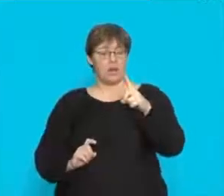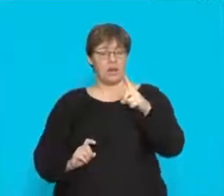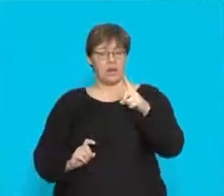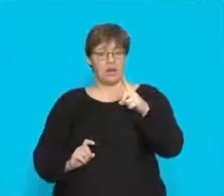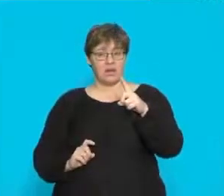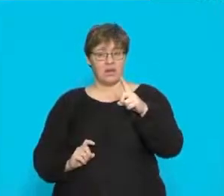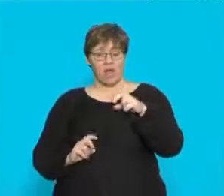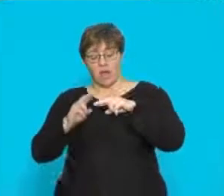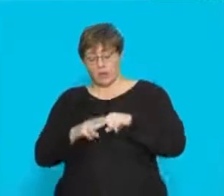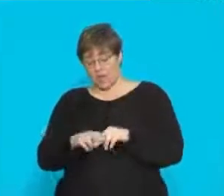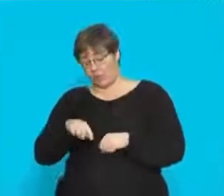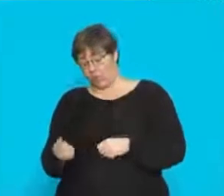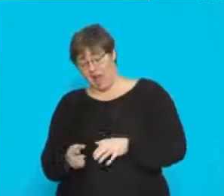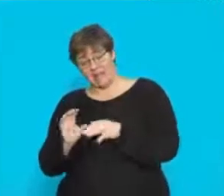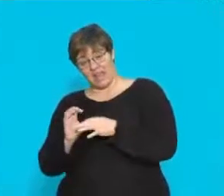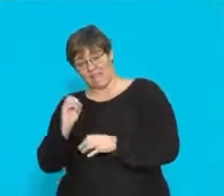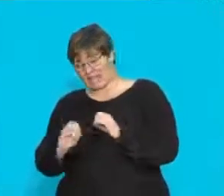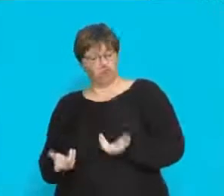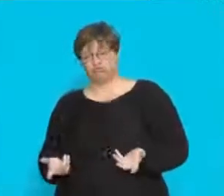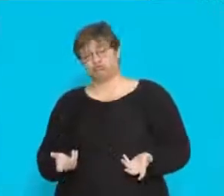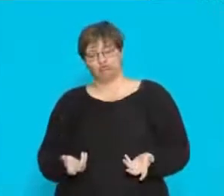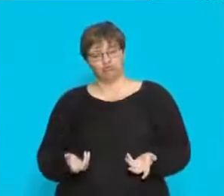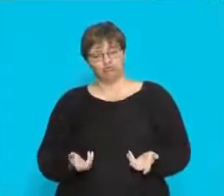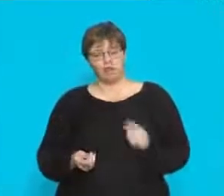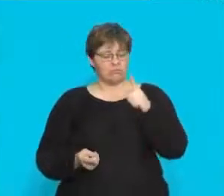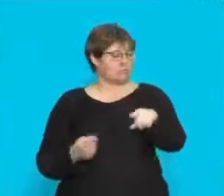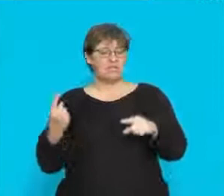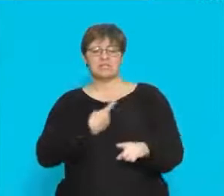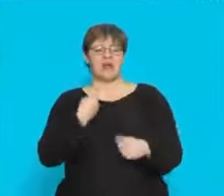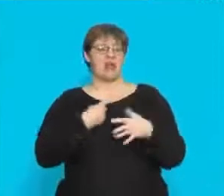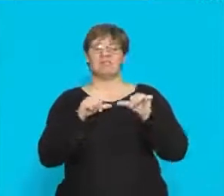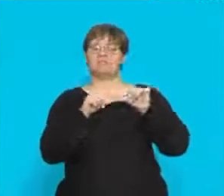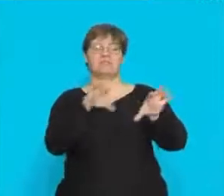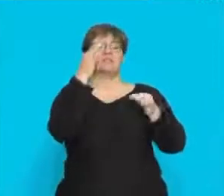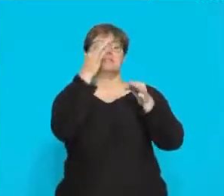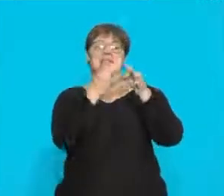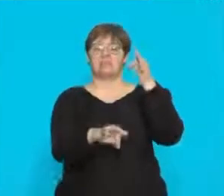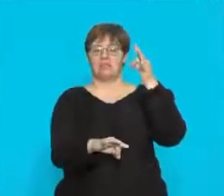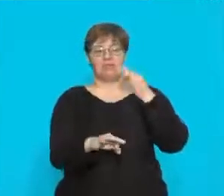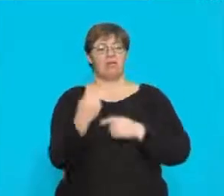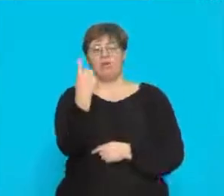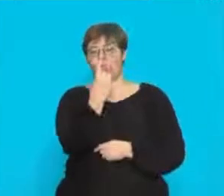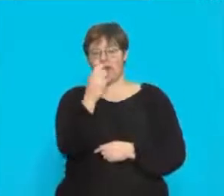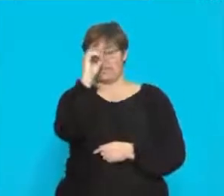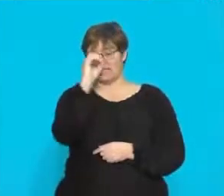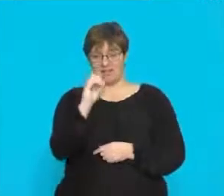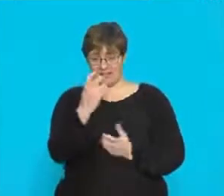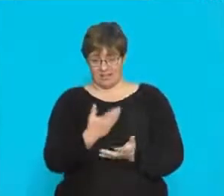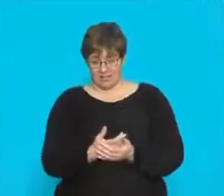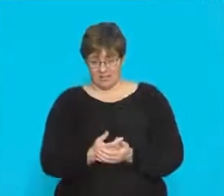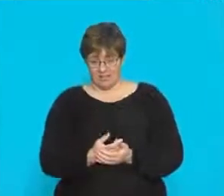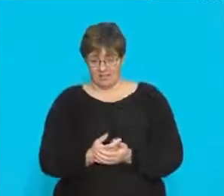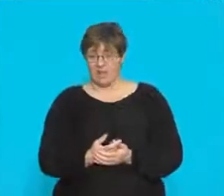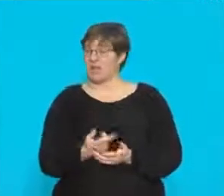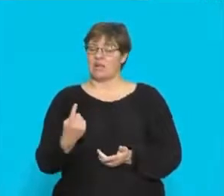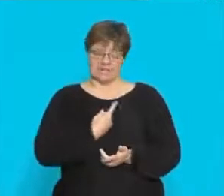not technically reliant on the others. That one cell, right, is a simple unicellular cell and can